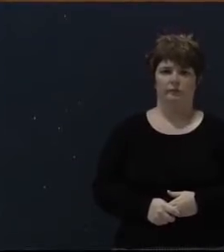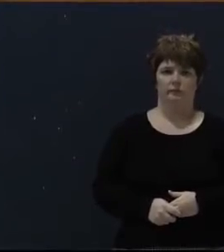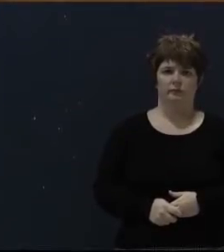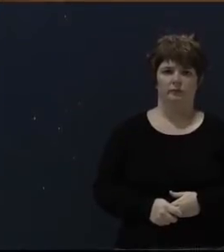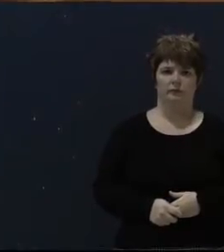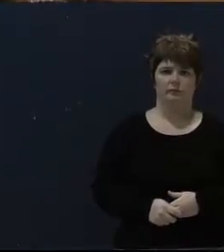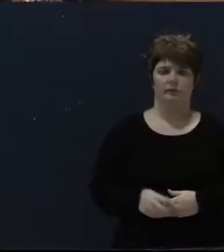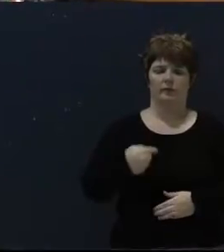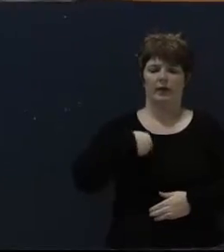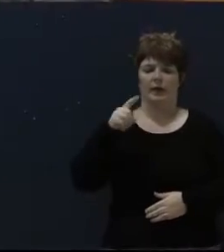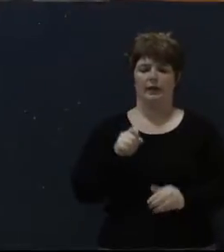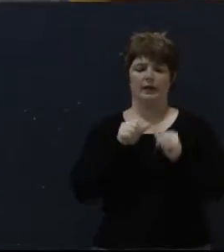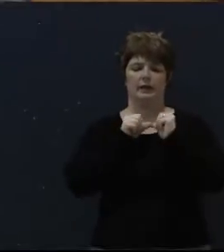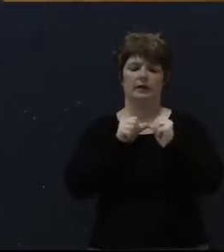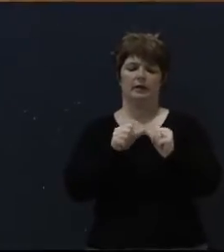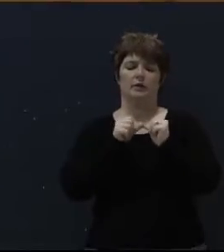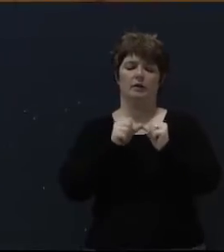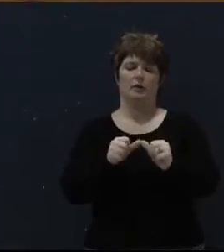Whew. Oh, I got to go on.